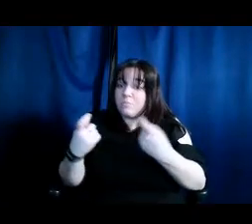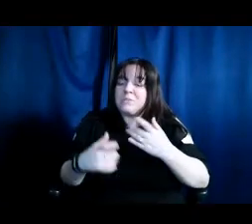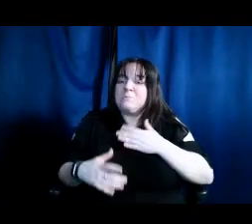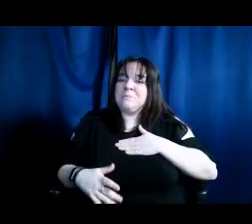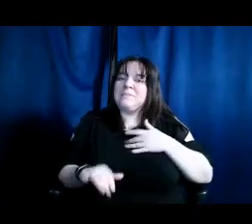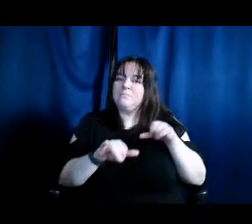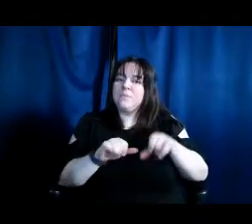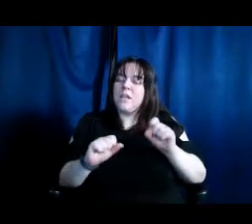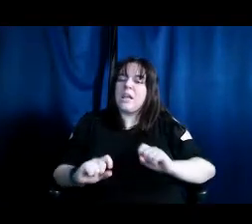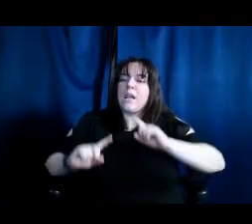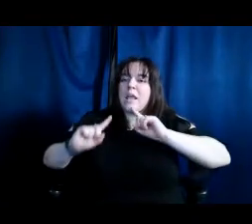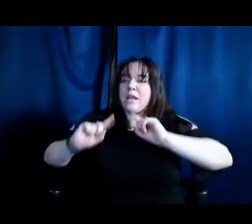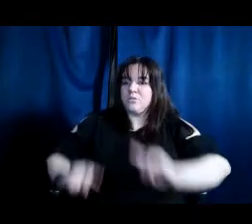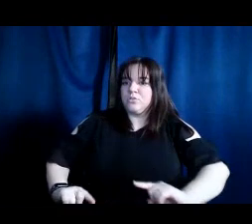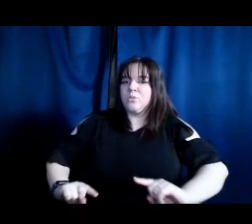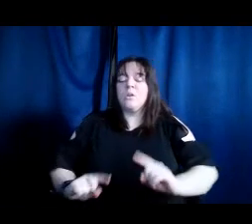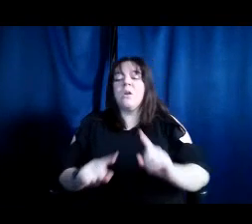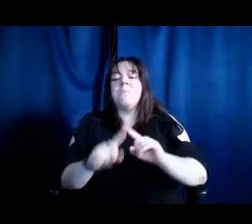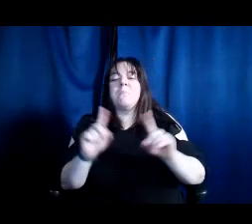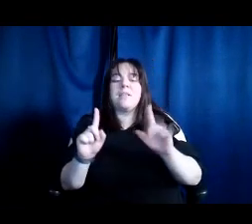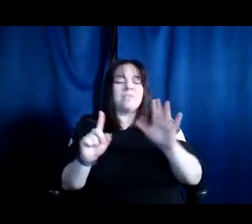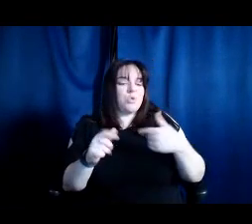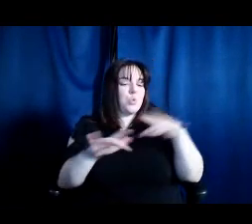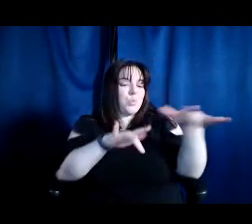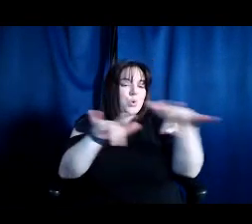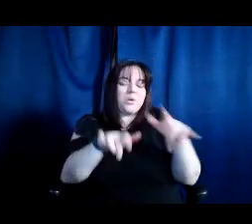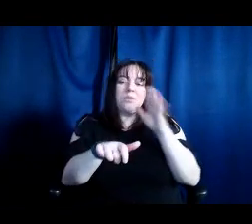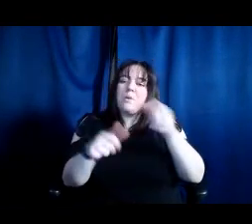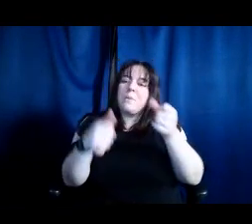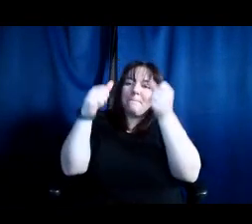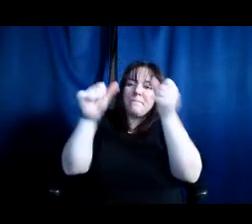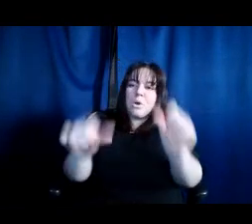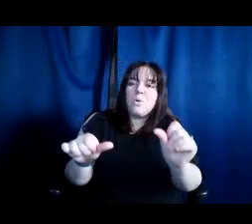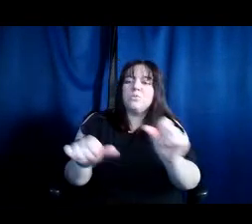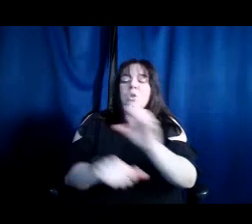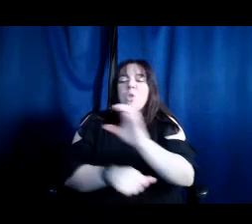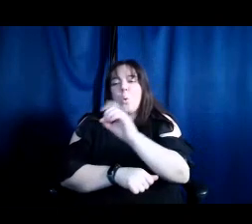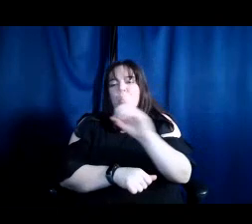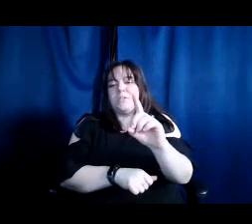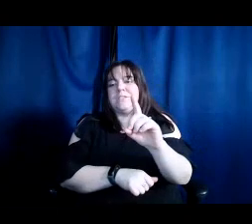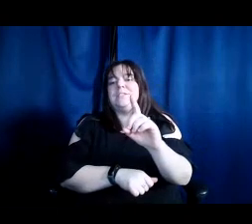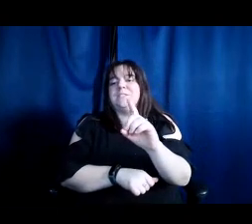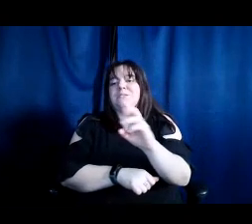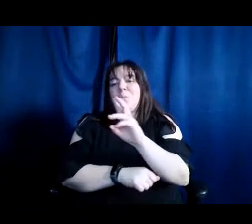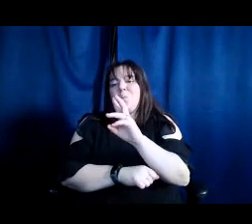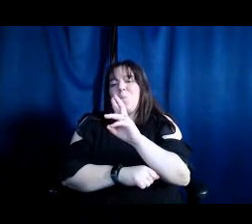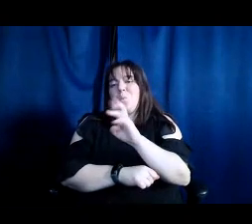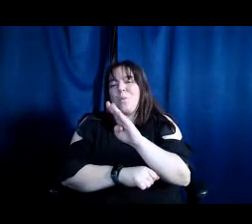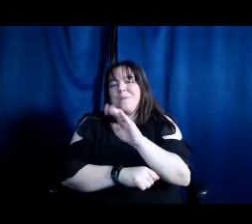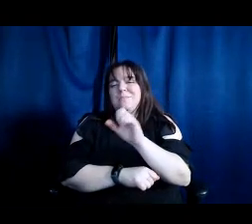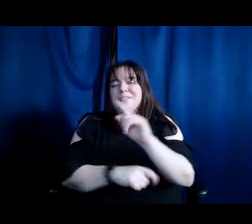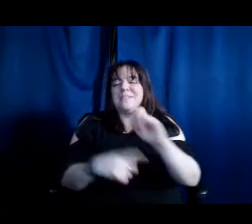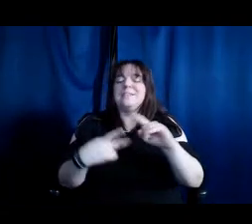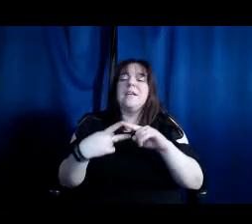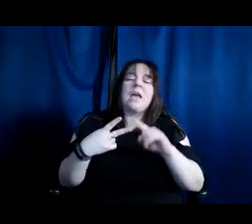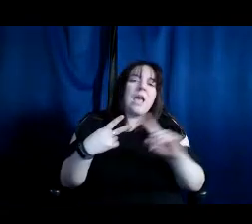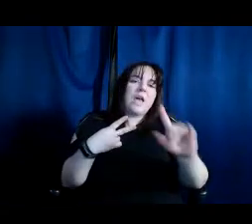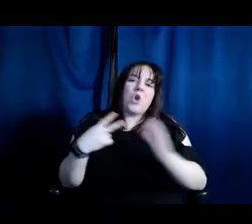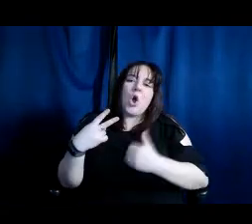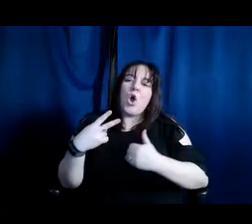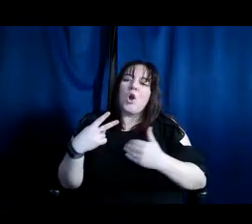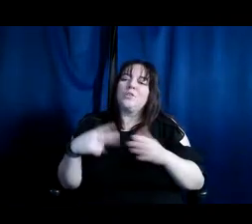we'll post a recording on the employer page of the OOD website along with other webinars in our on-demand library. So for